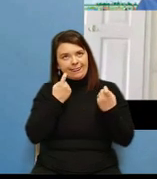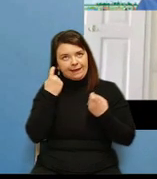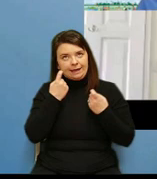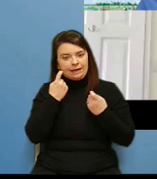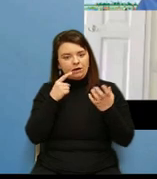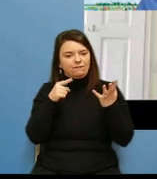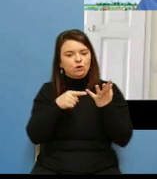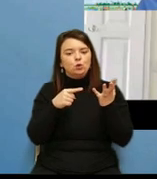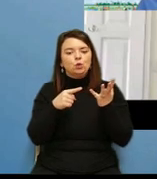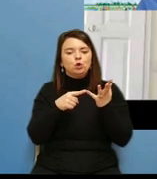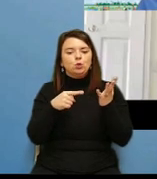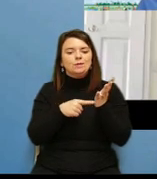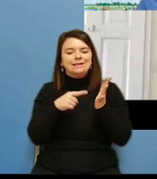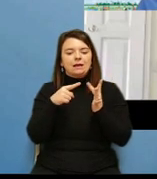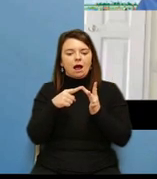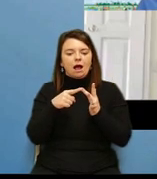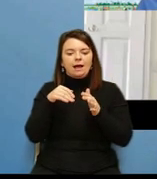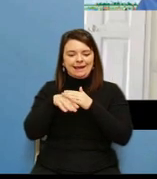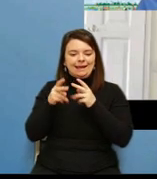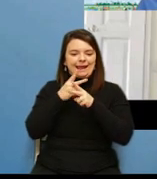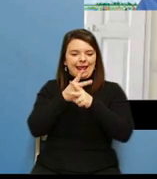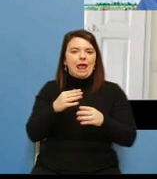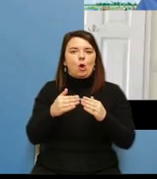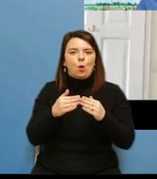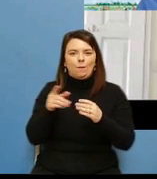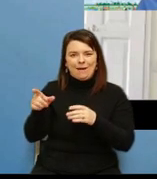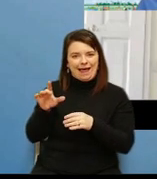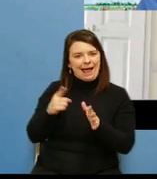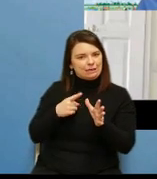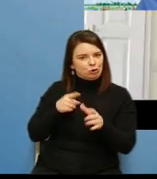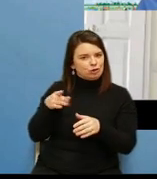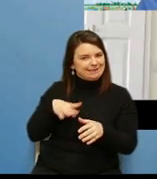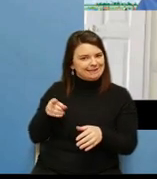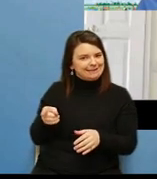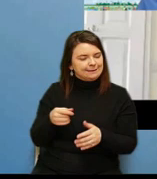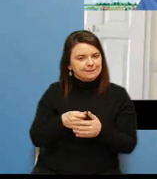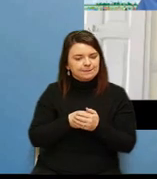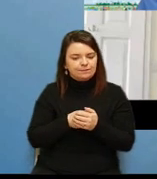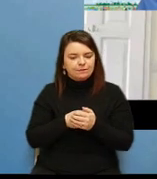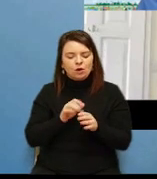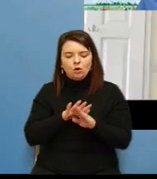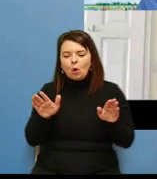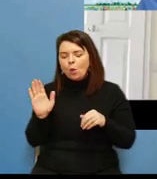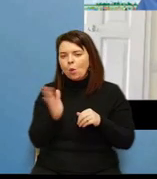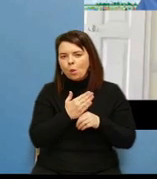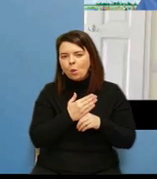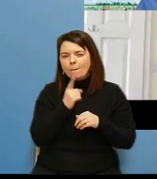of correlating with, I mean, I was thinking of UTIs in care homes, for example. Yes.